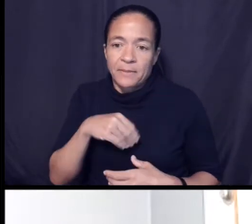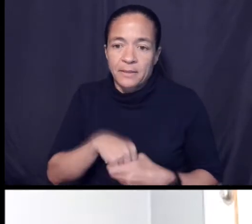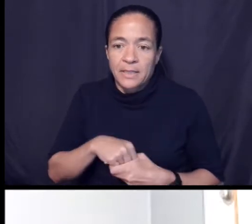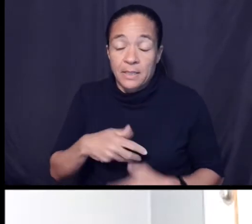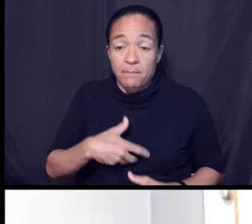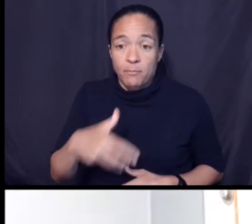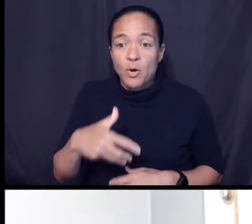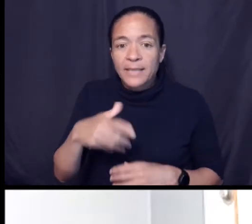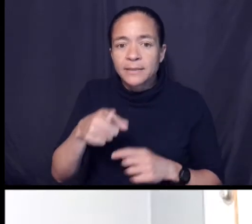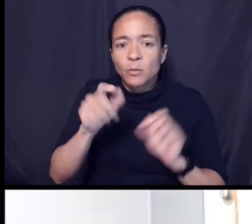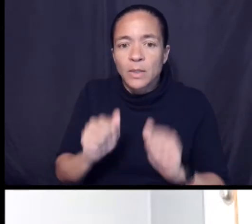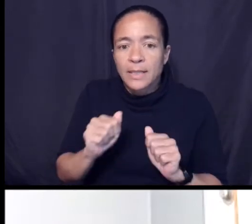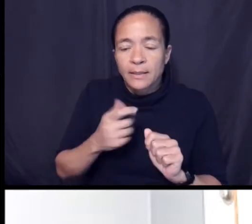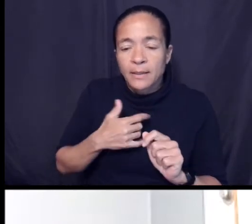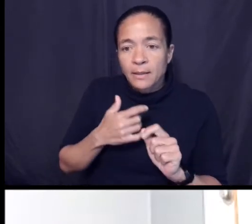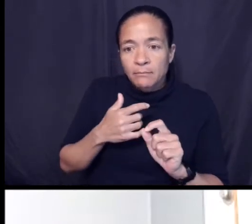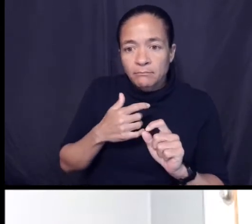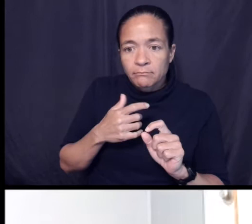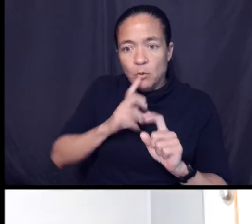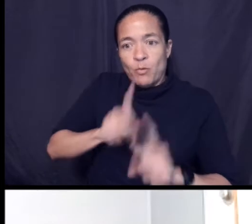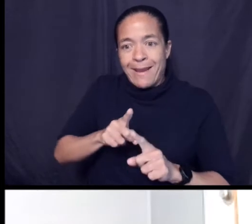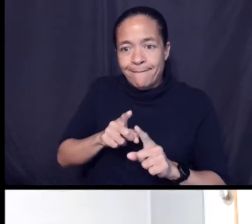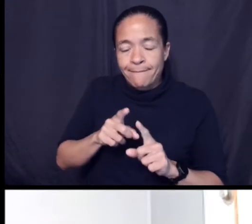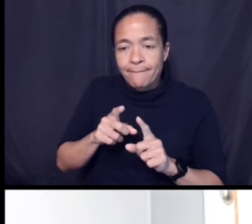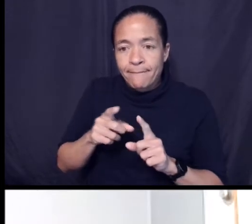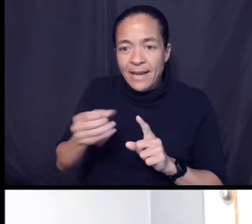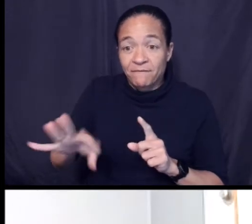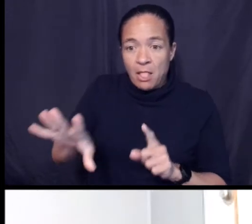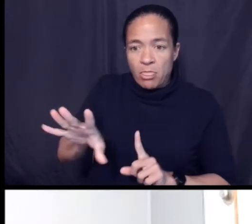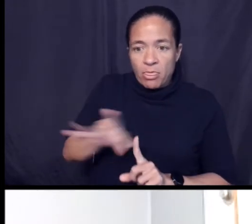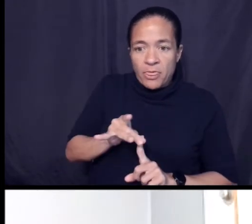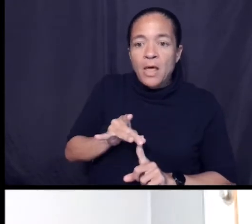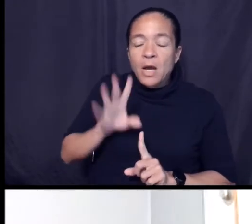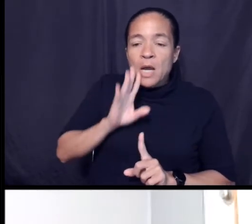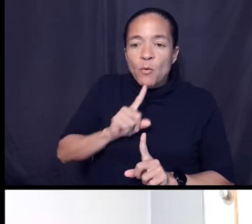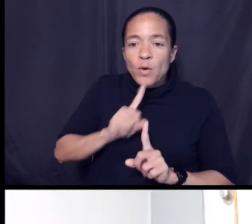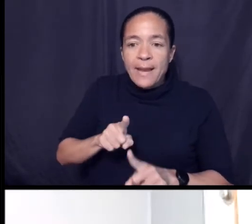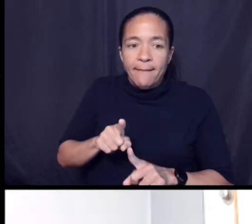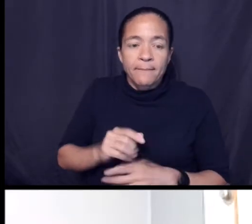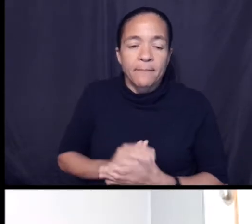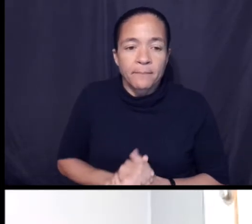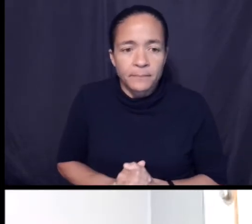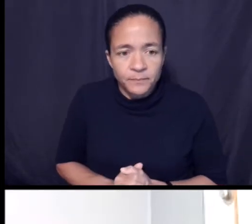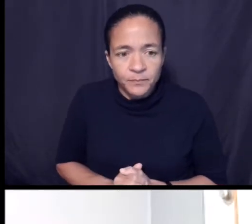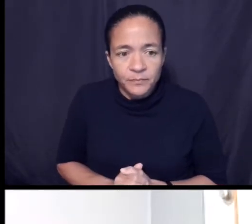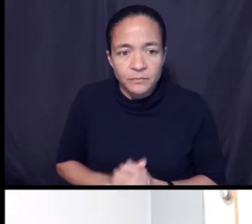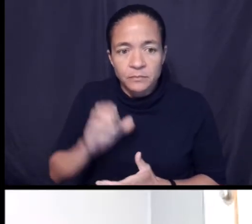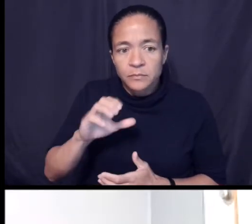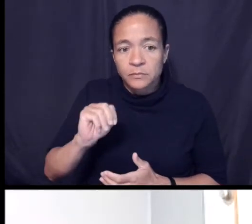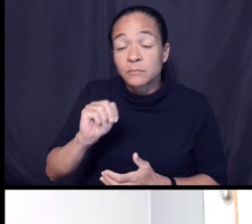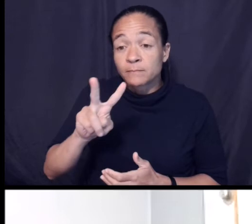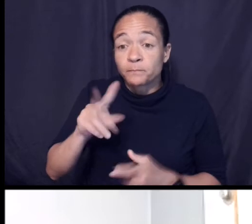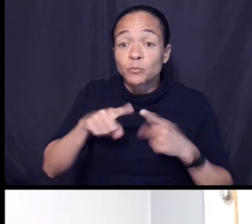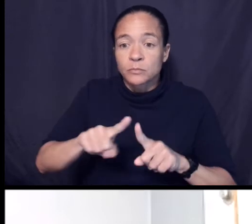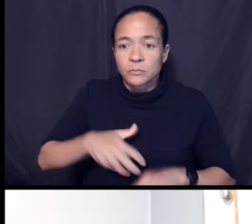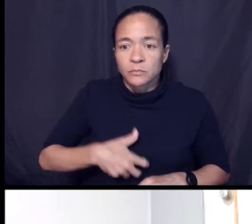or reactivation of the virus to cause the disease in the fetus. In utero, CMV